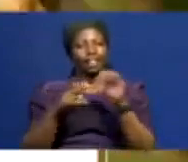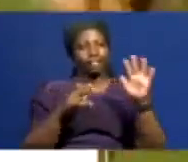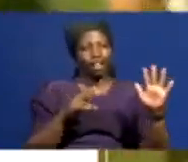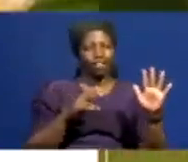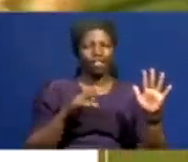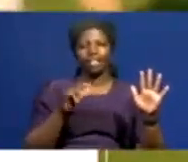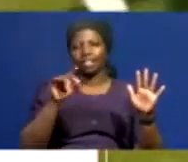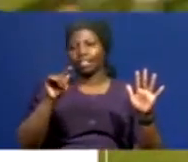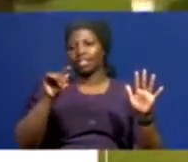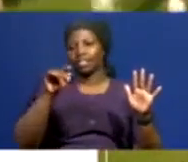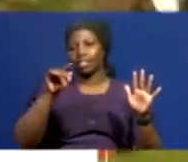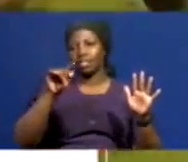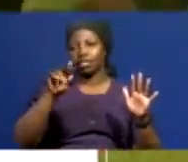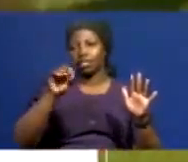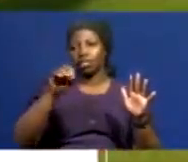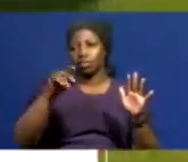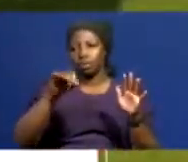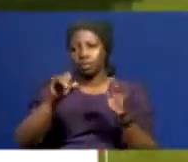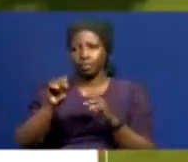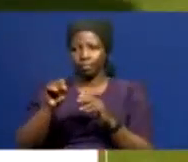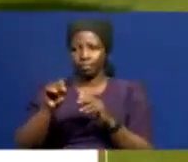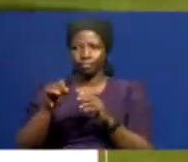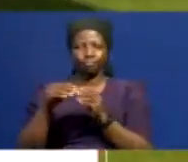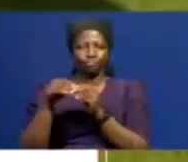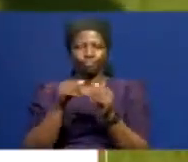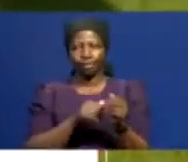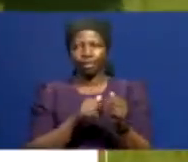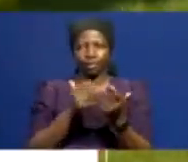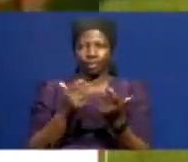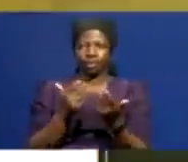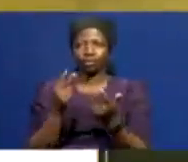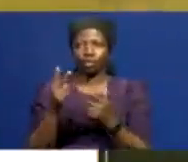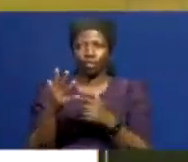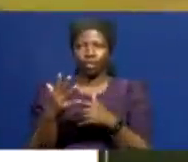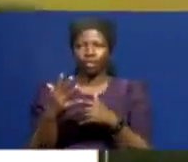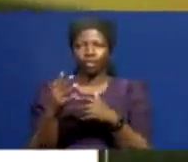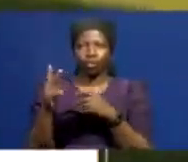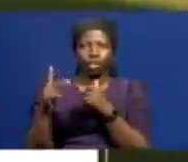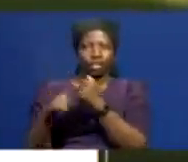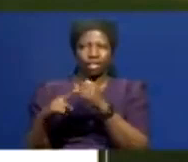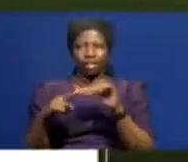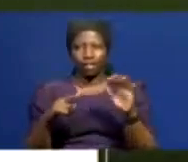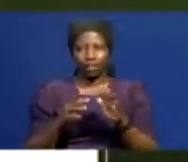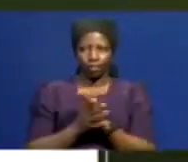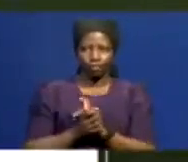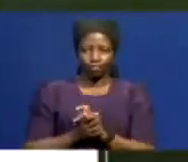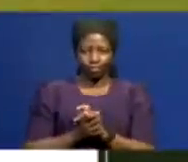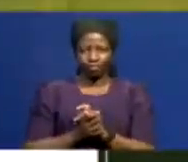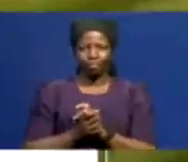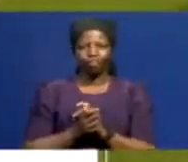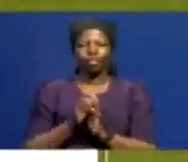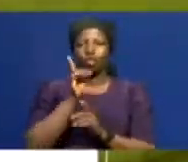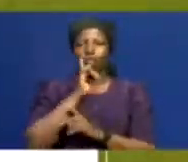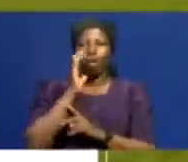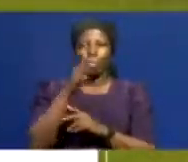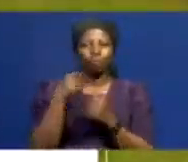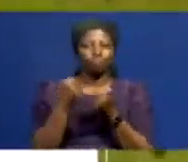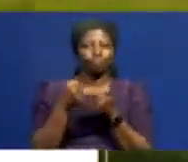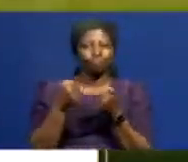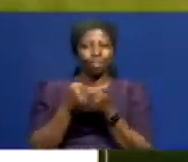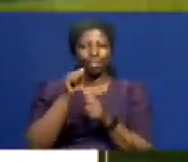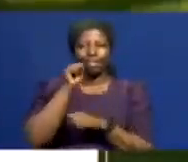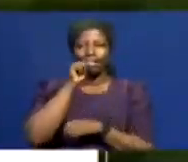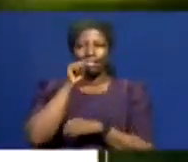the third match. The Kenyan team will face United Kingdom's Red Whalers tomorrow in their last Pool A match. Movement, and